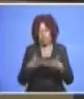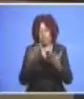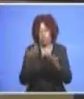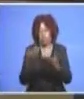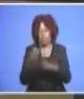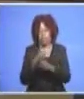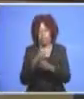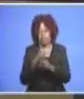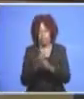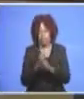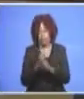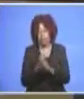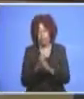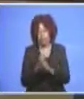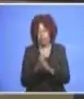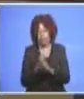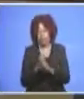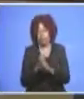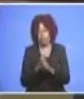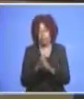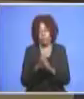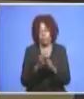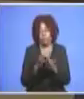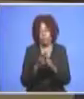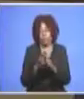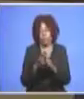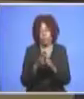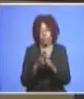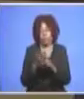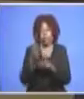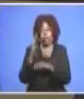that this makes to ministers in the country.